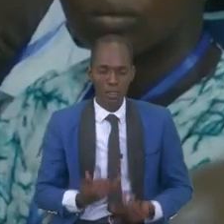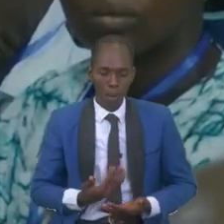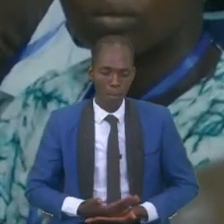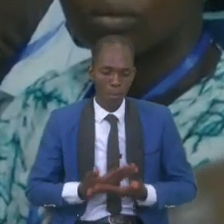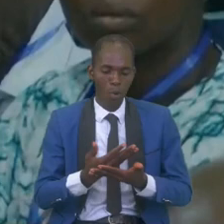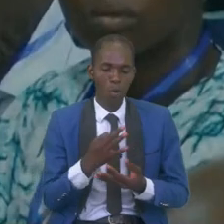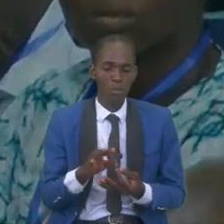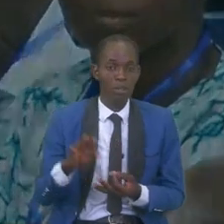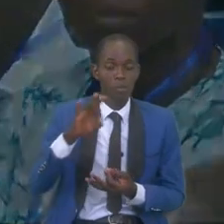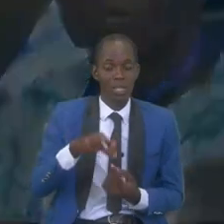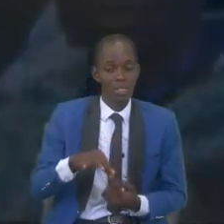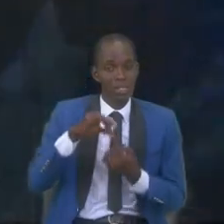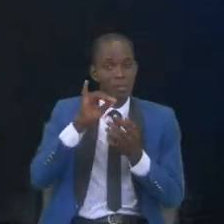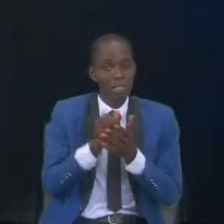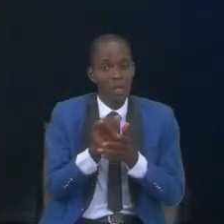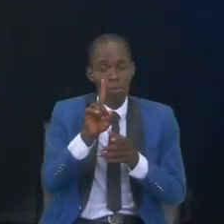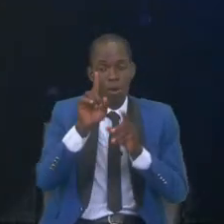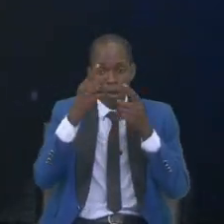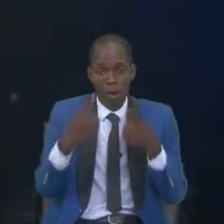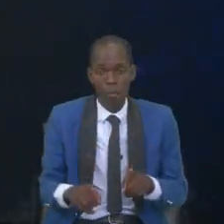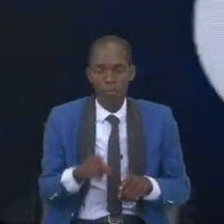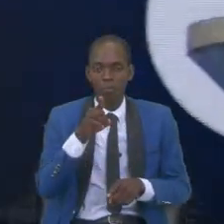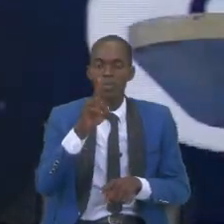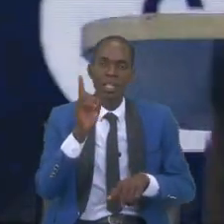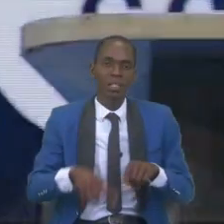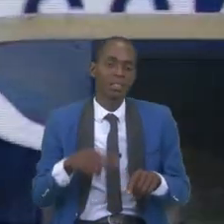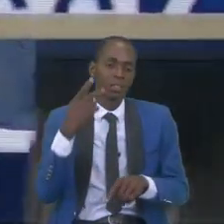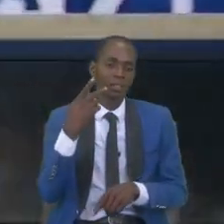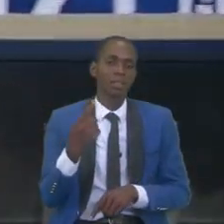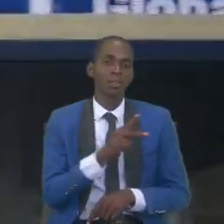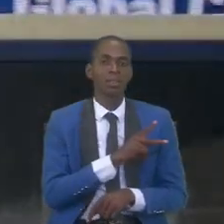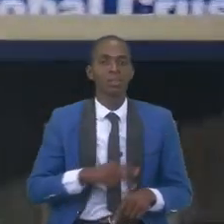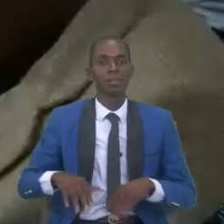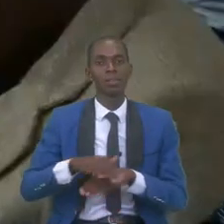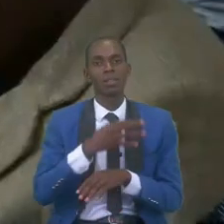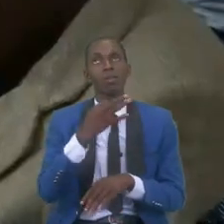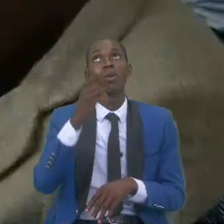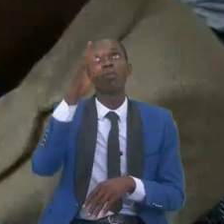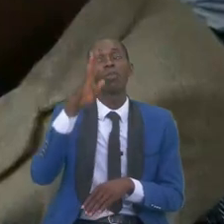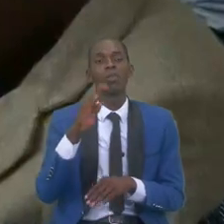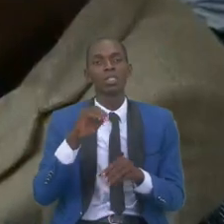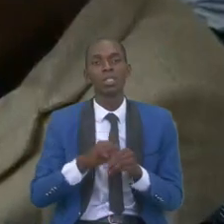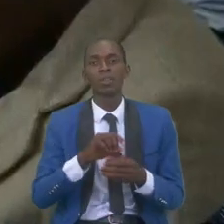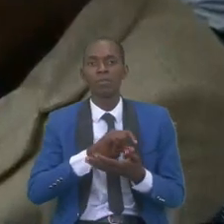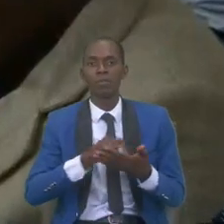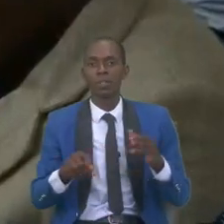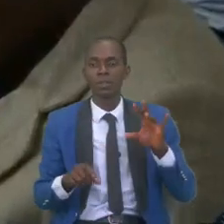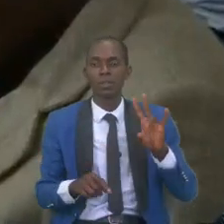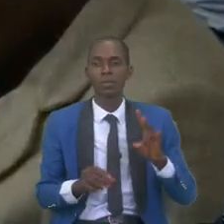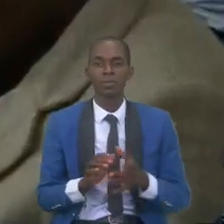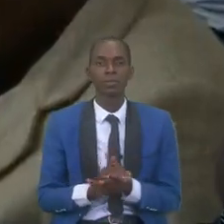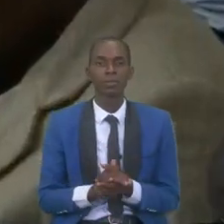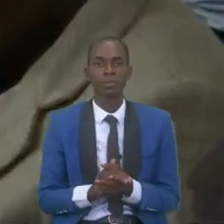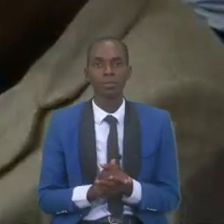happens, he cannot see the kingdom of God. Look at verse 7. In verse 7 it says,